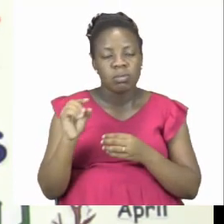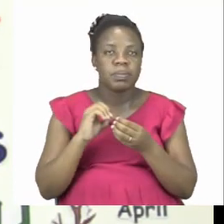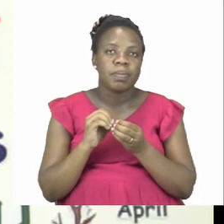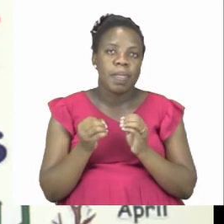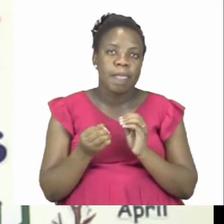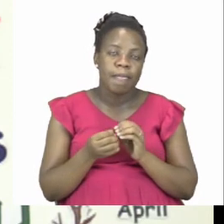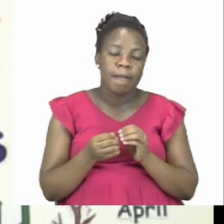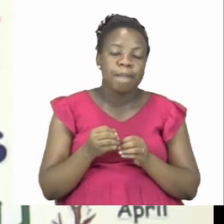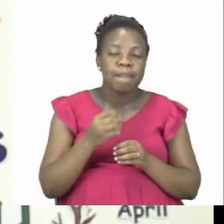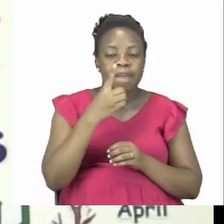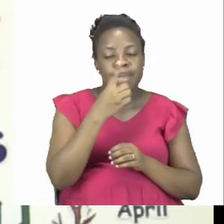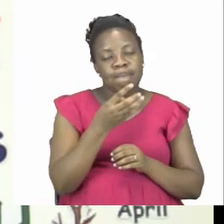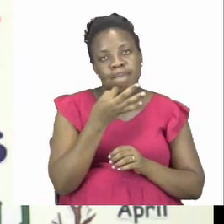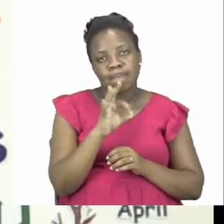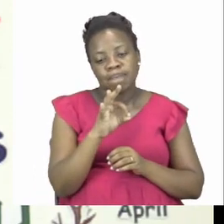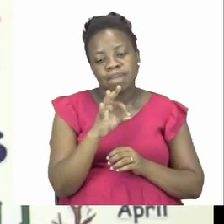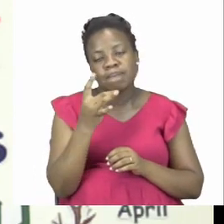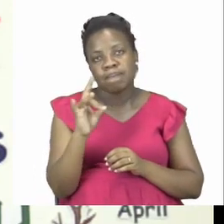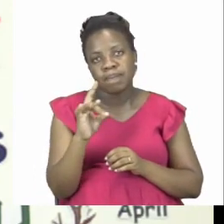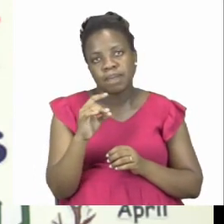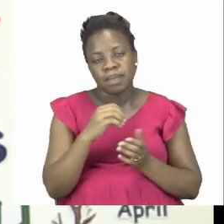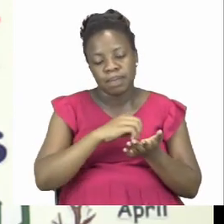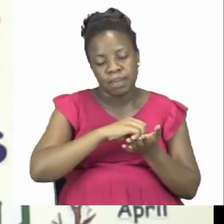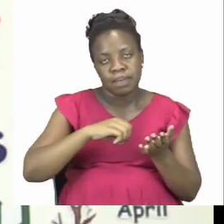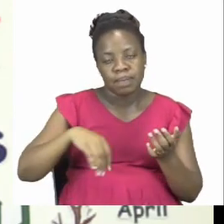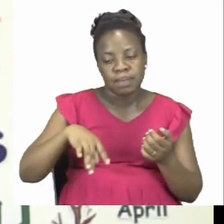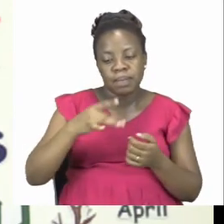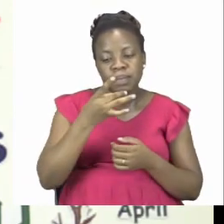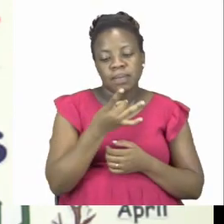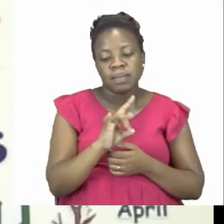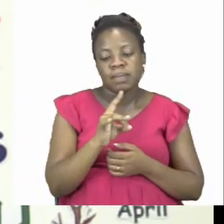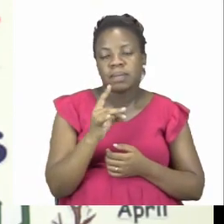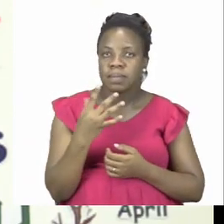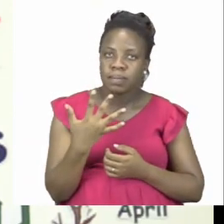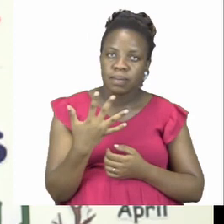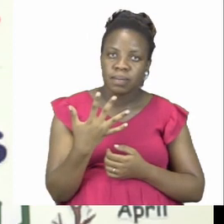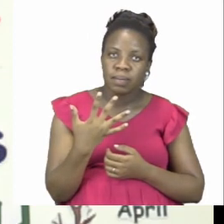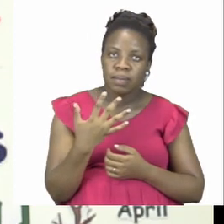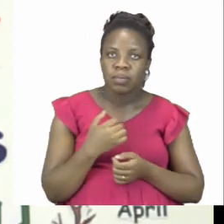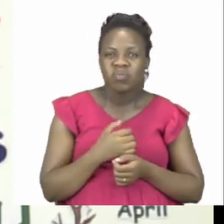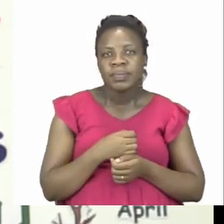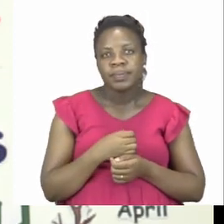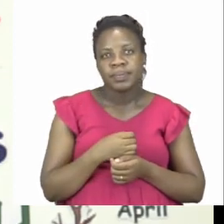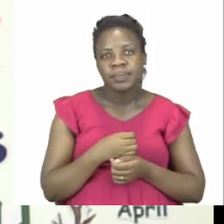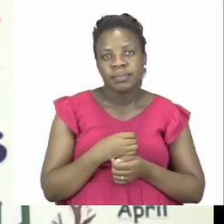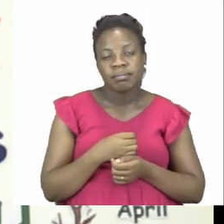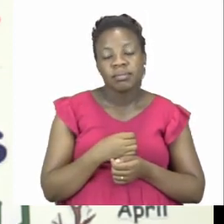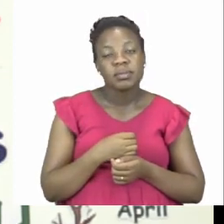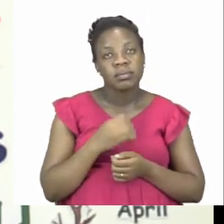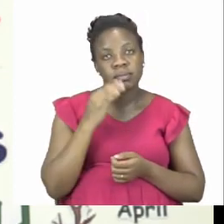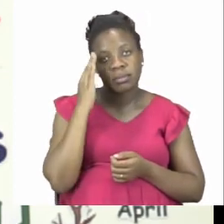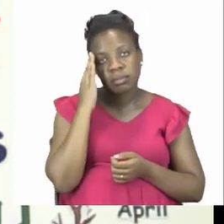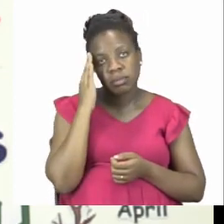198 minus 85. That's how we are going to find what is